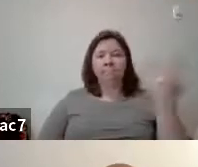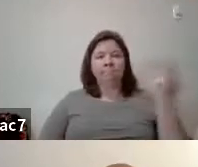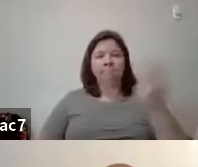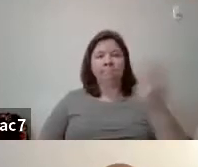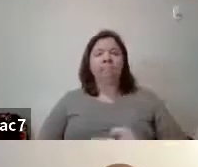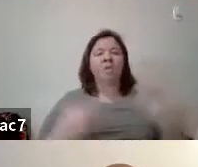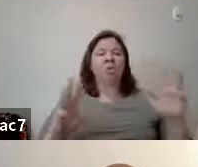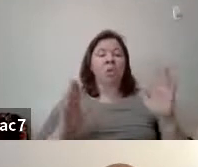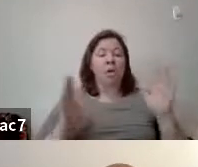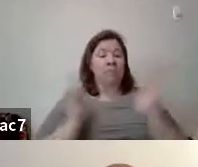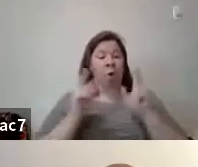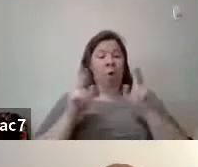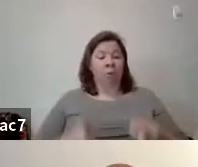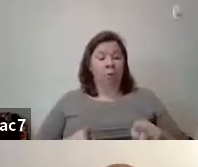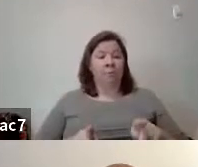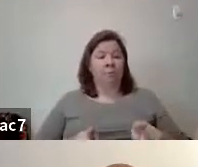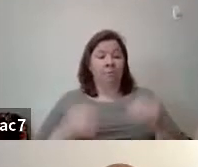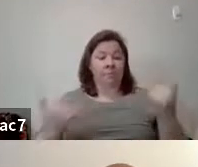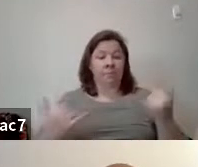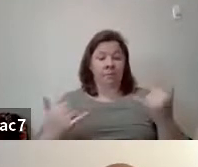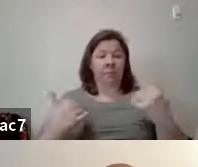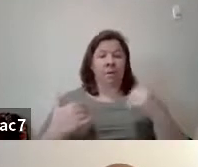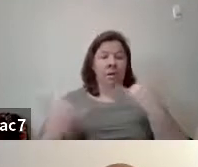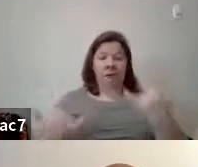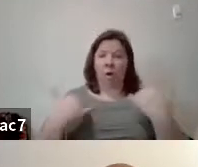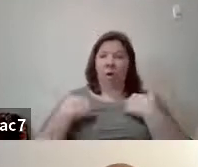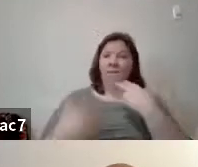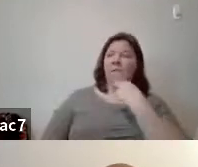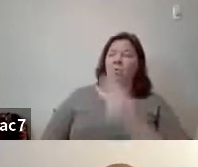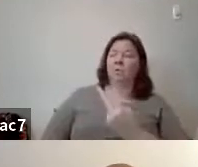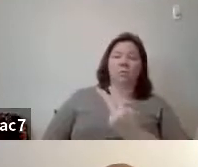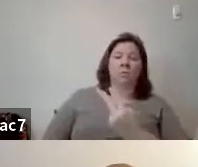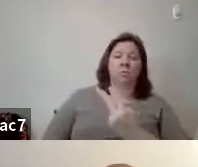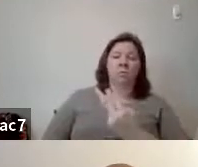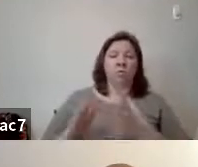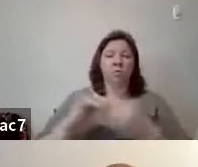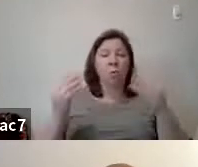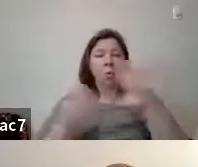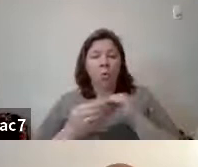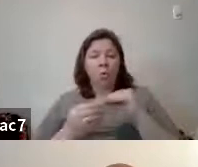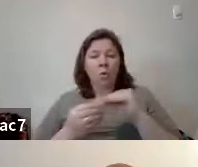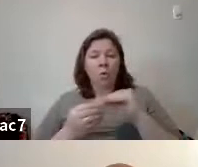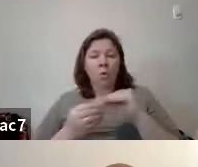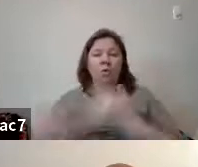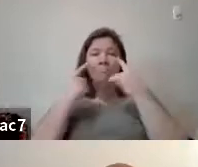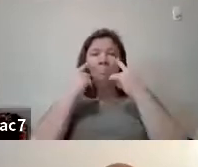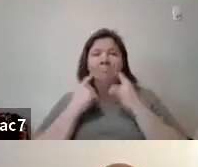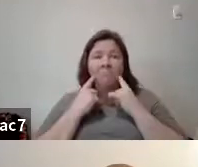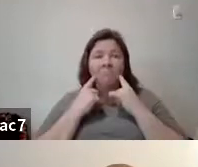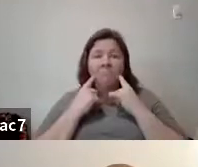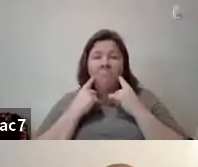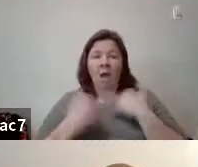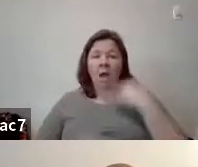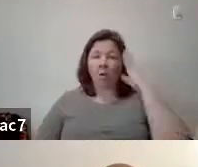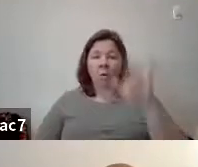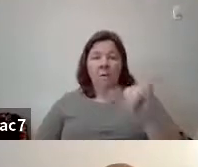the little person is now having a voice. All these stories, they bring tears to your eyes. Everybody knows by now who